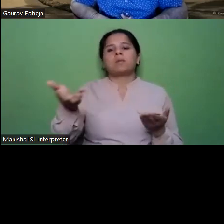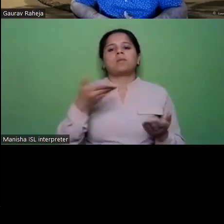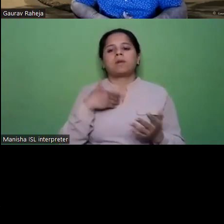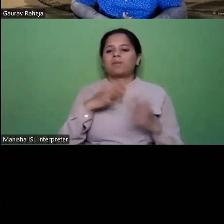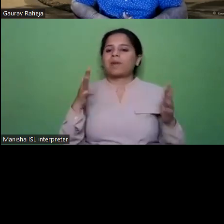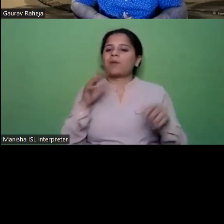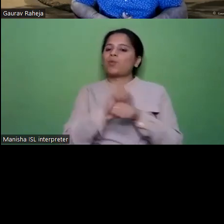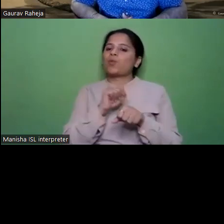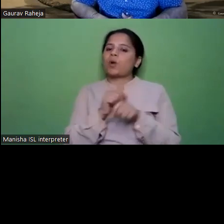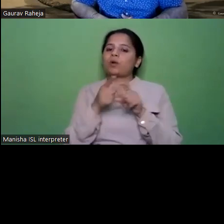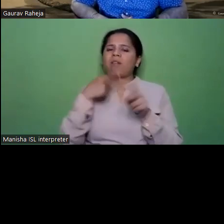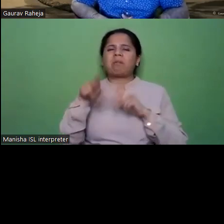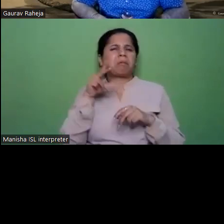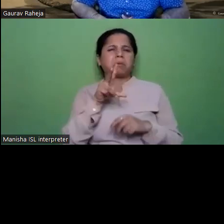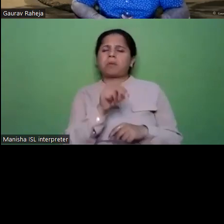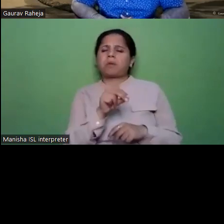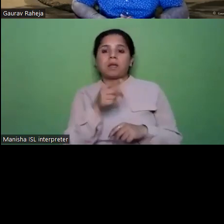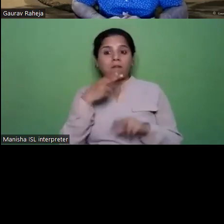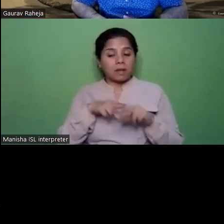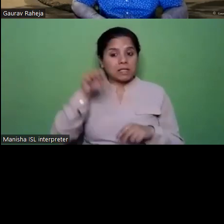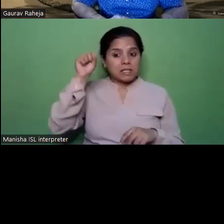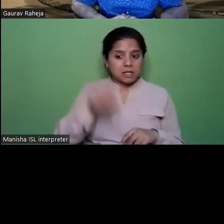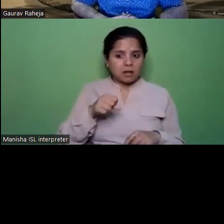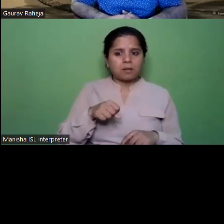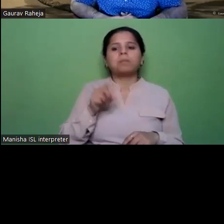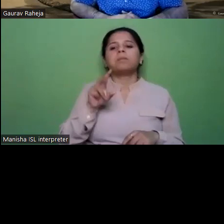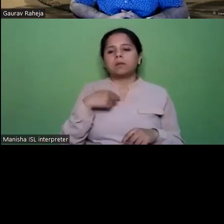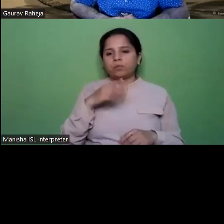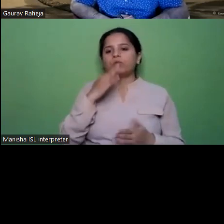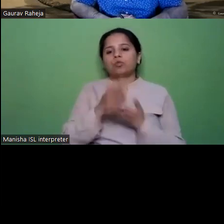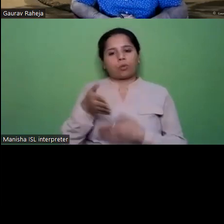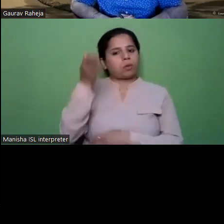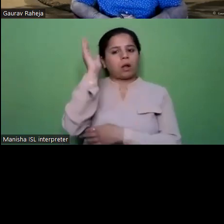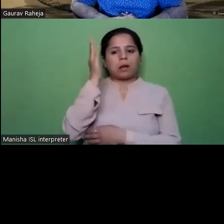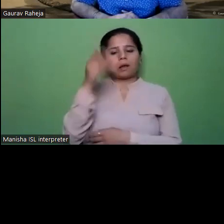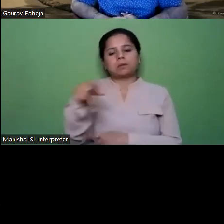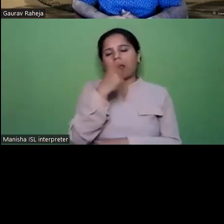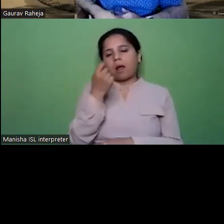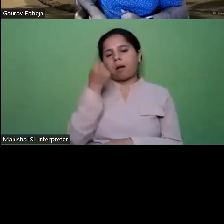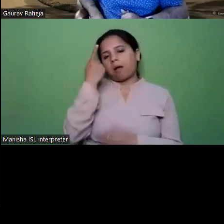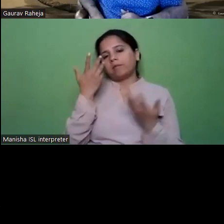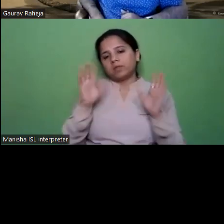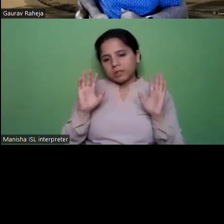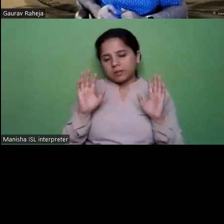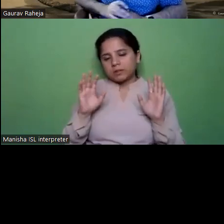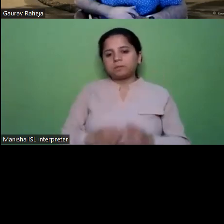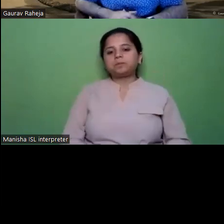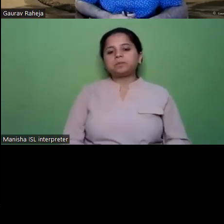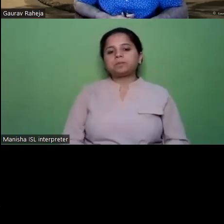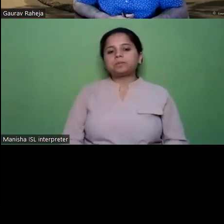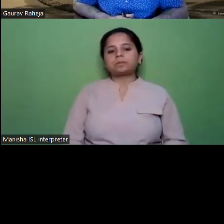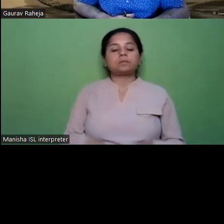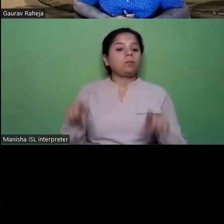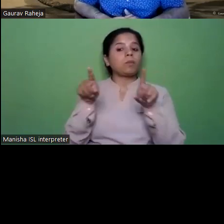do. If the answer is yes, we can stop the lecture here itself, right? Likewise, there